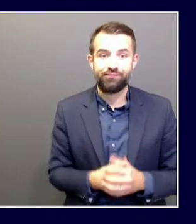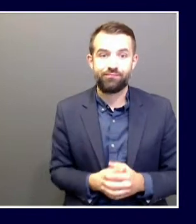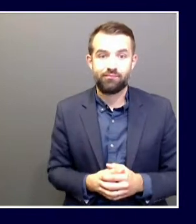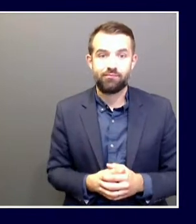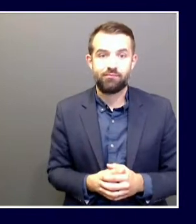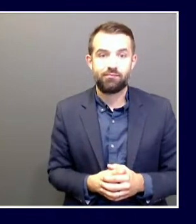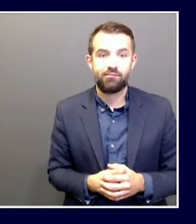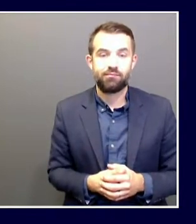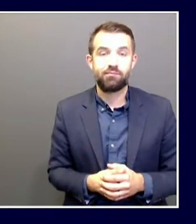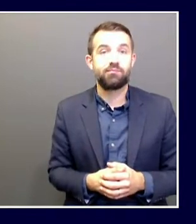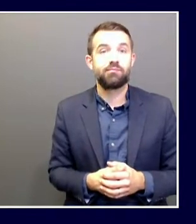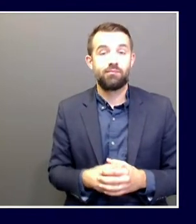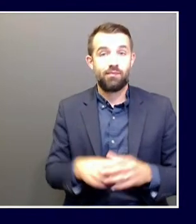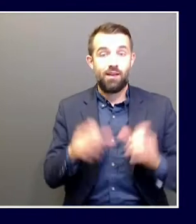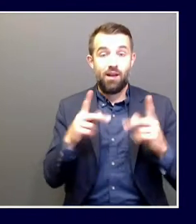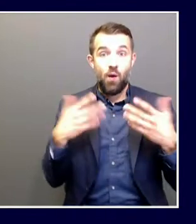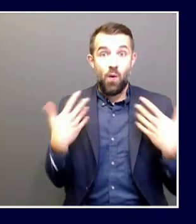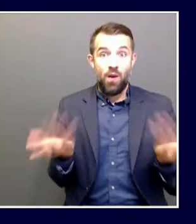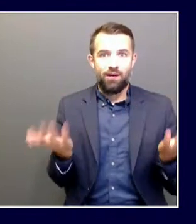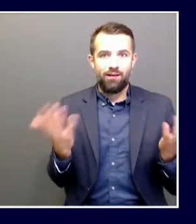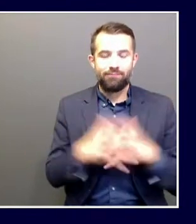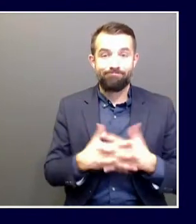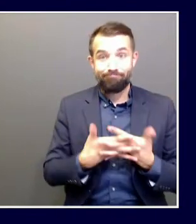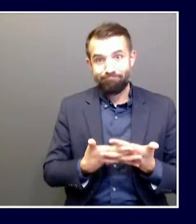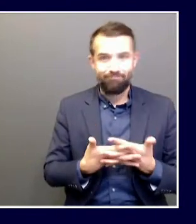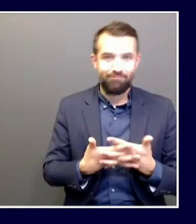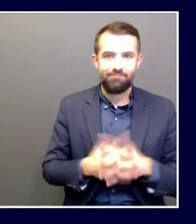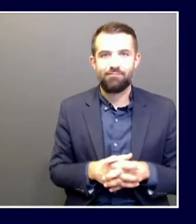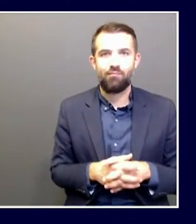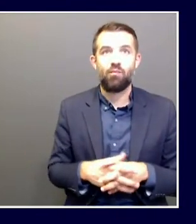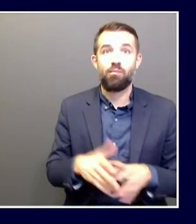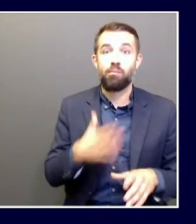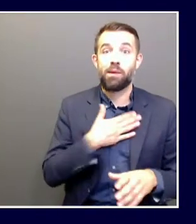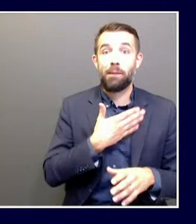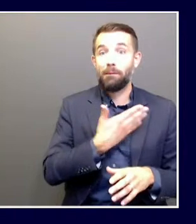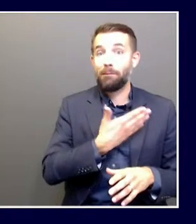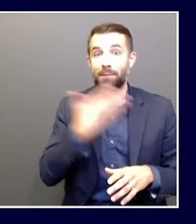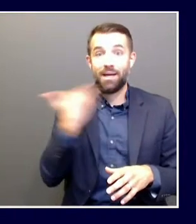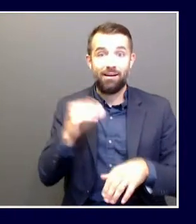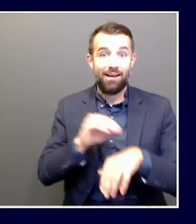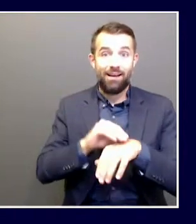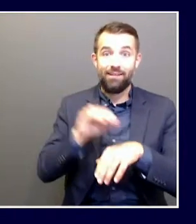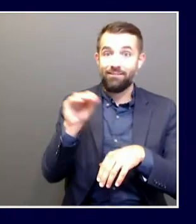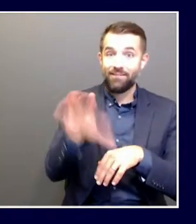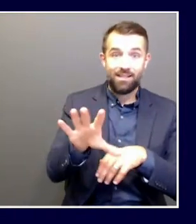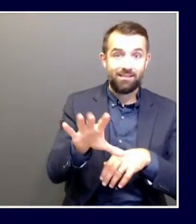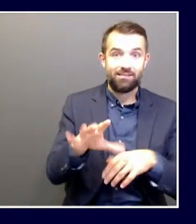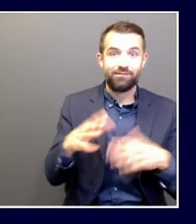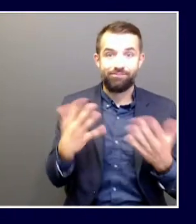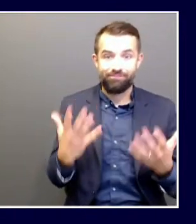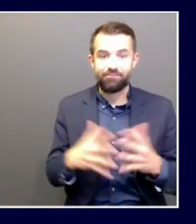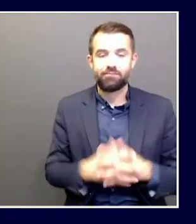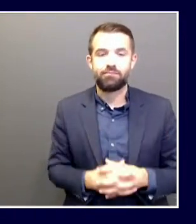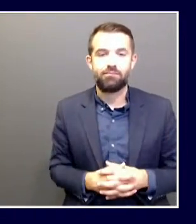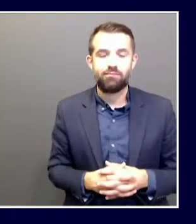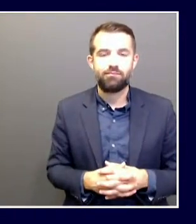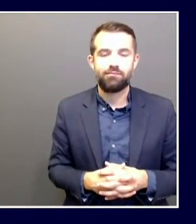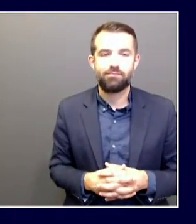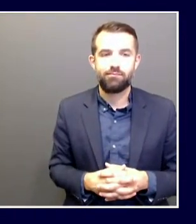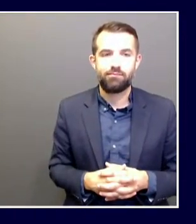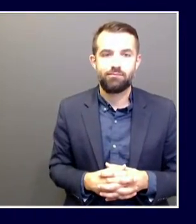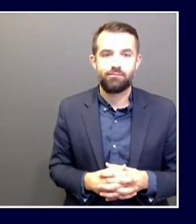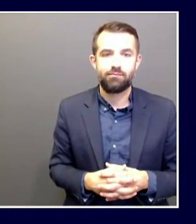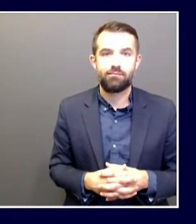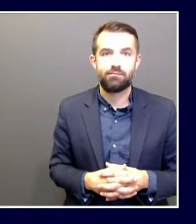Okay, well, the best advice is, first of all, parents, they always have good relationships